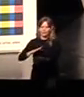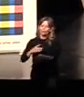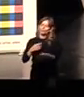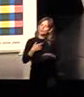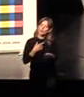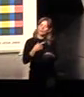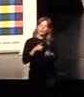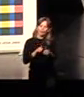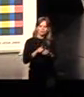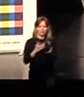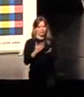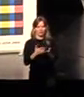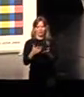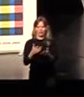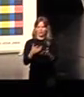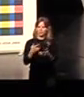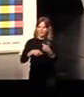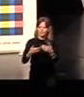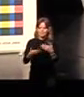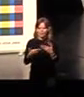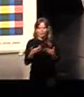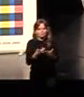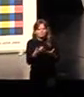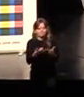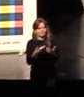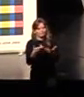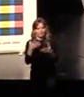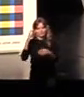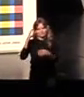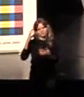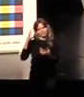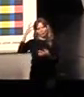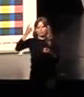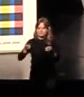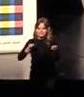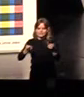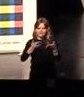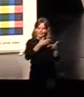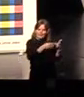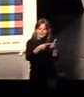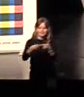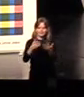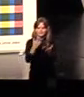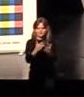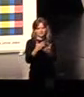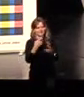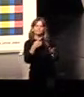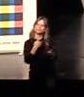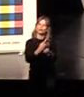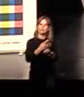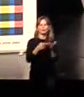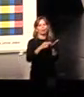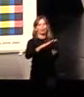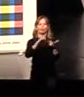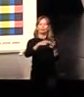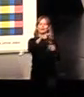absoluut arie informs op government whitley dus dat doe liever die whitley doe de people as